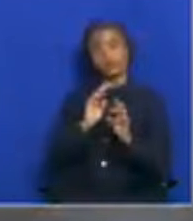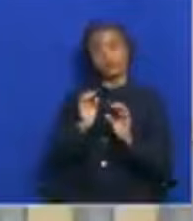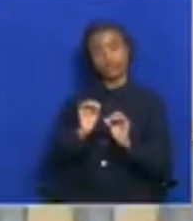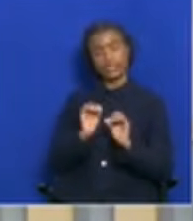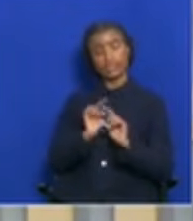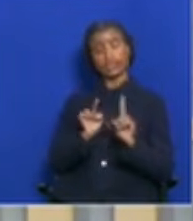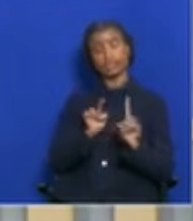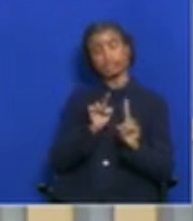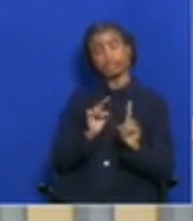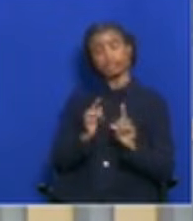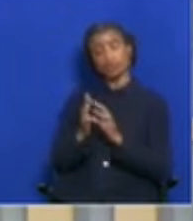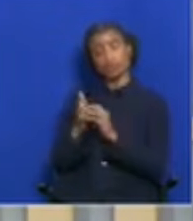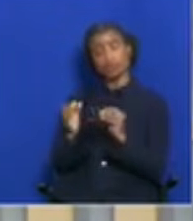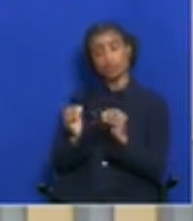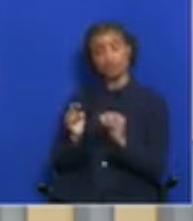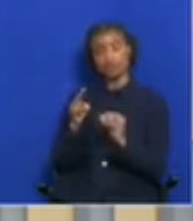respond?